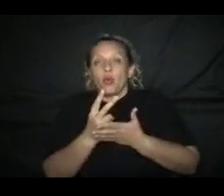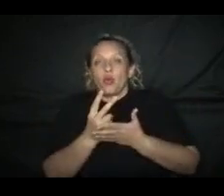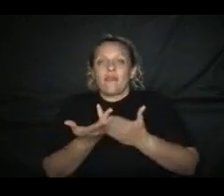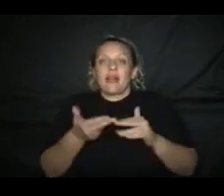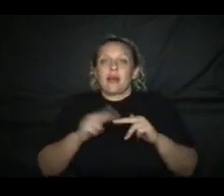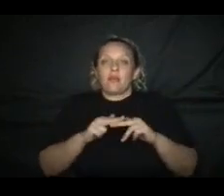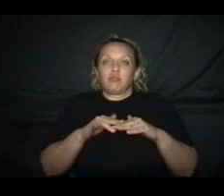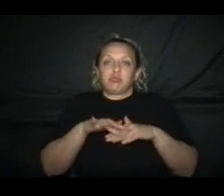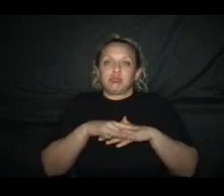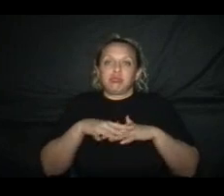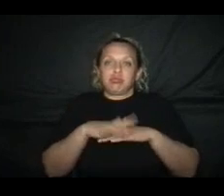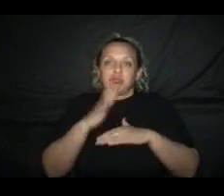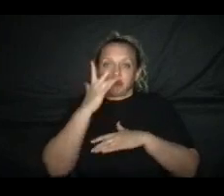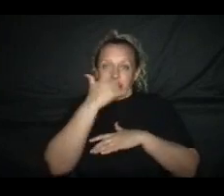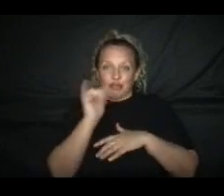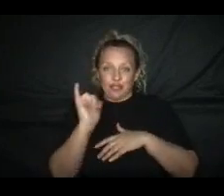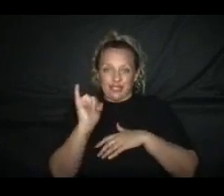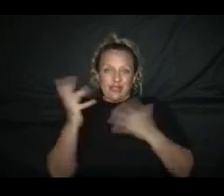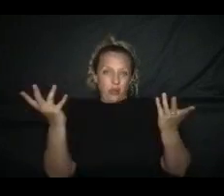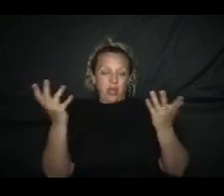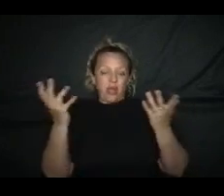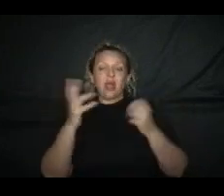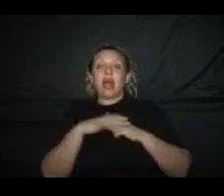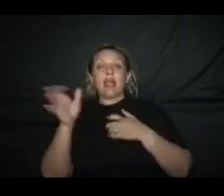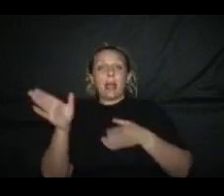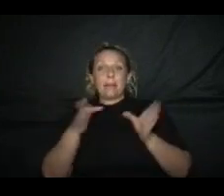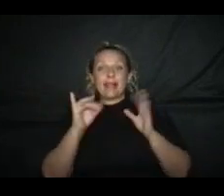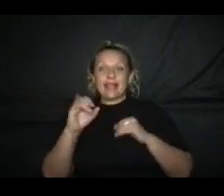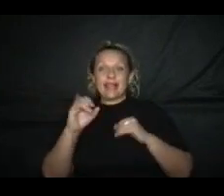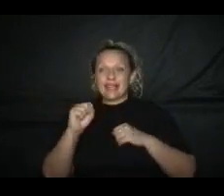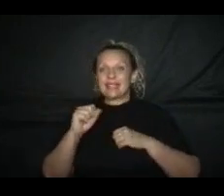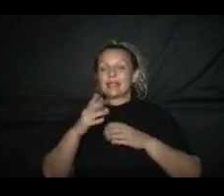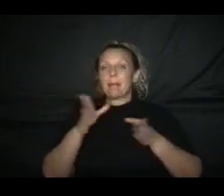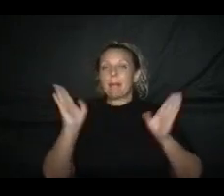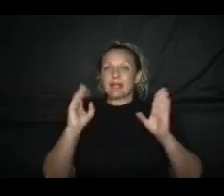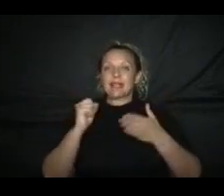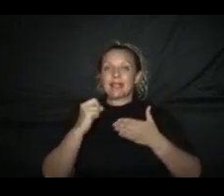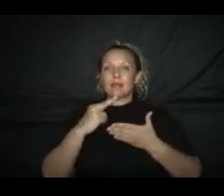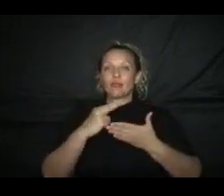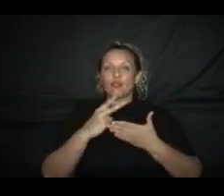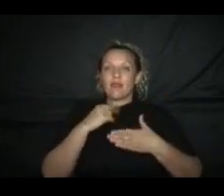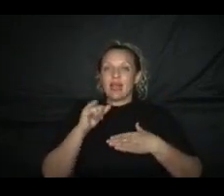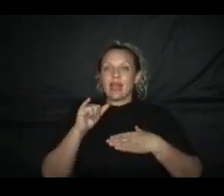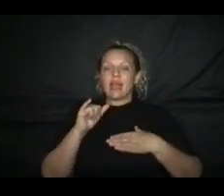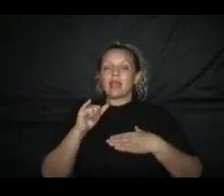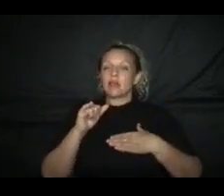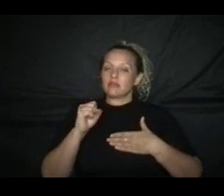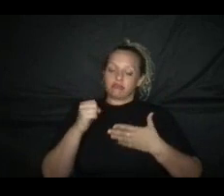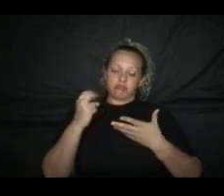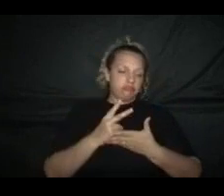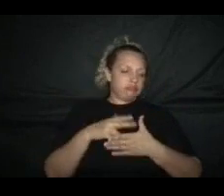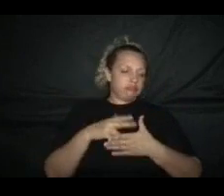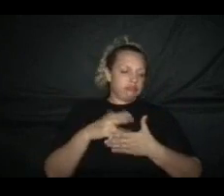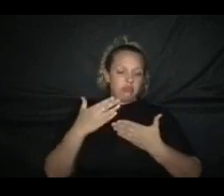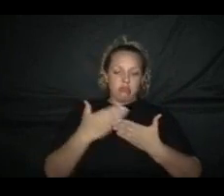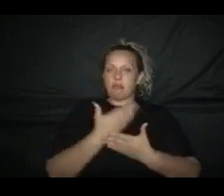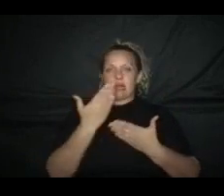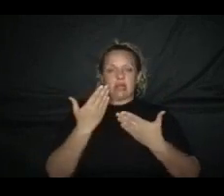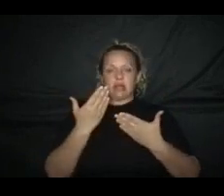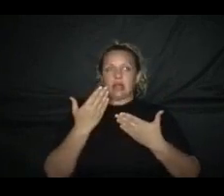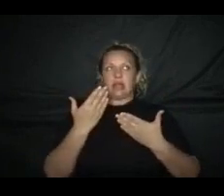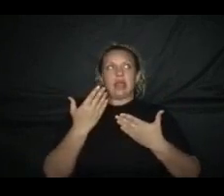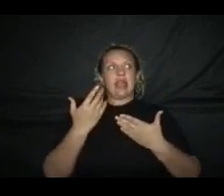new scheme looks like. That plan is publicly approved and vetted and is updated, I would say,